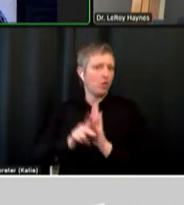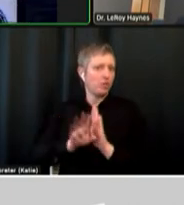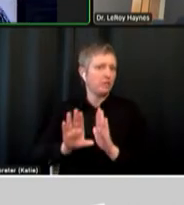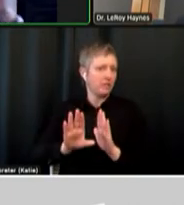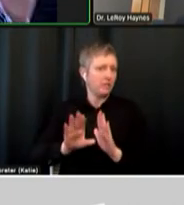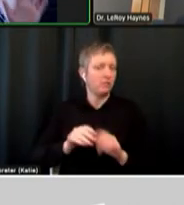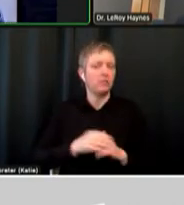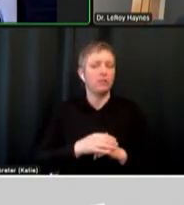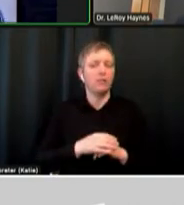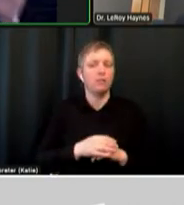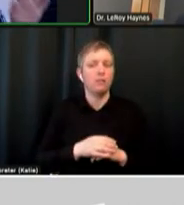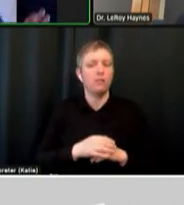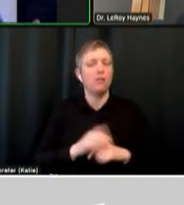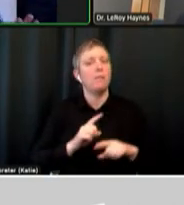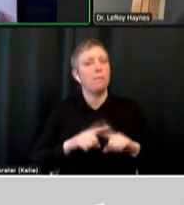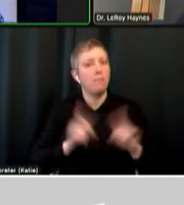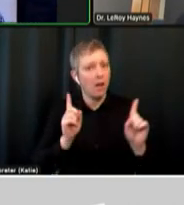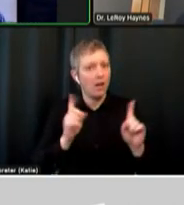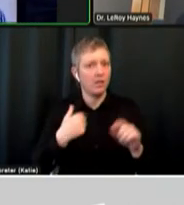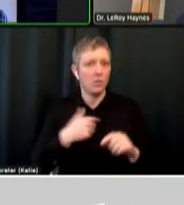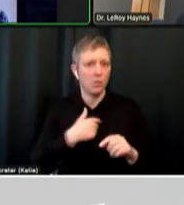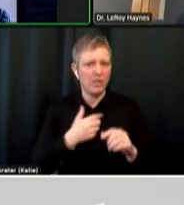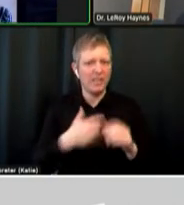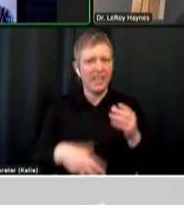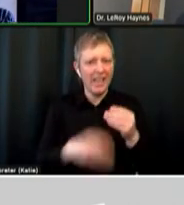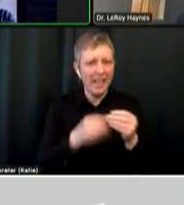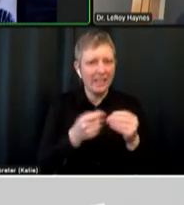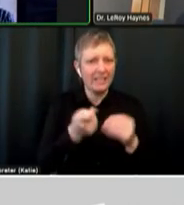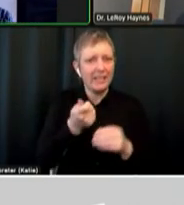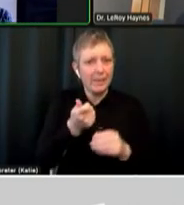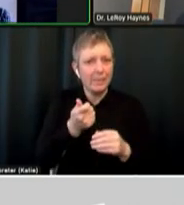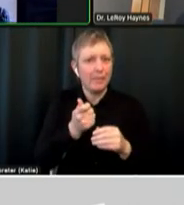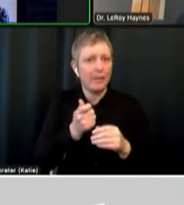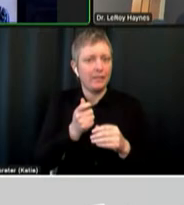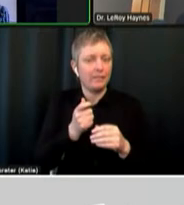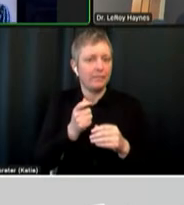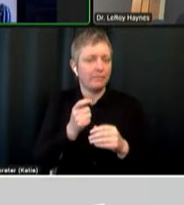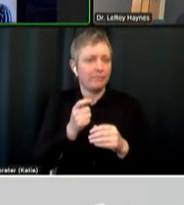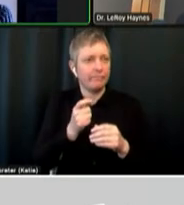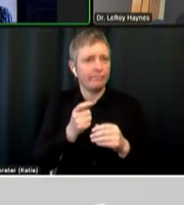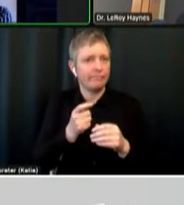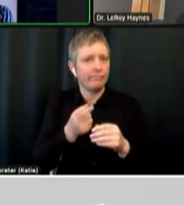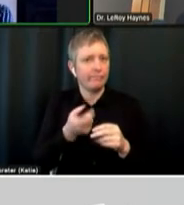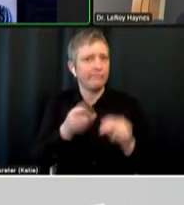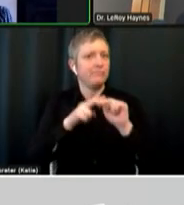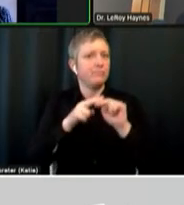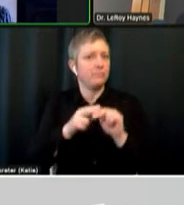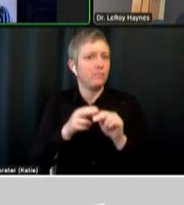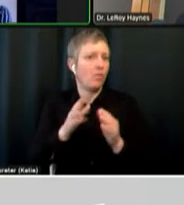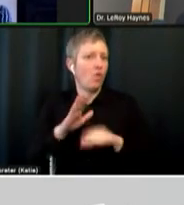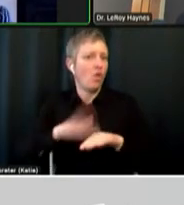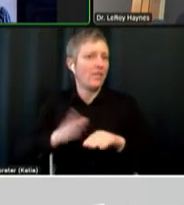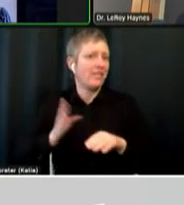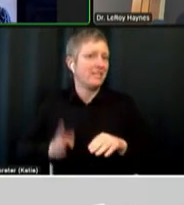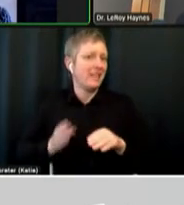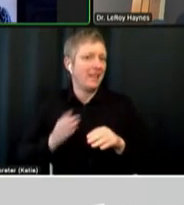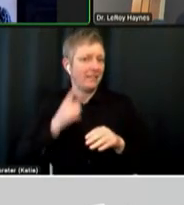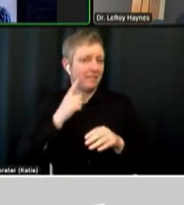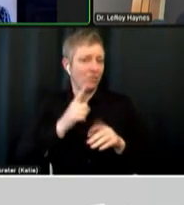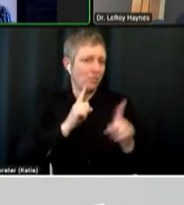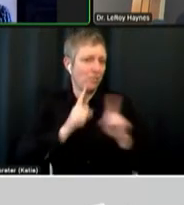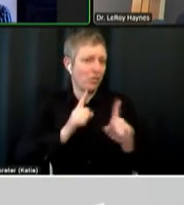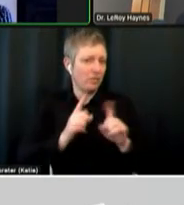we put some meat on that by putting a little bargaining note on the side saying, this is an example of what a full and candid account might